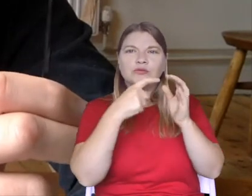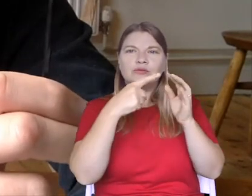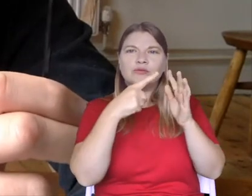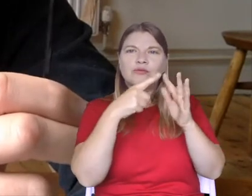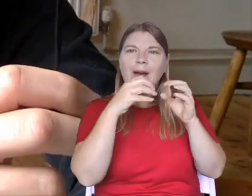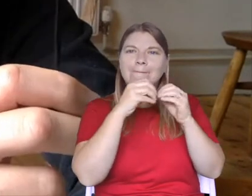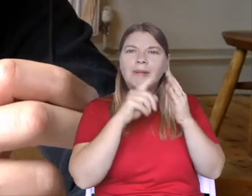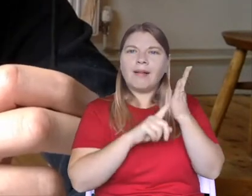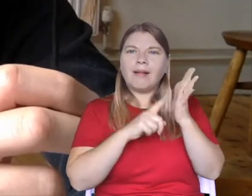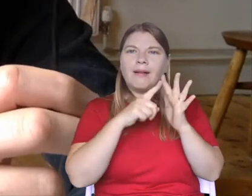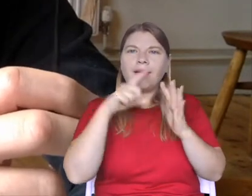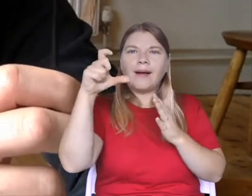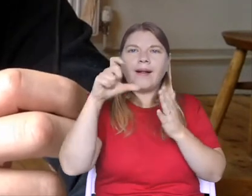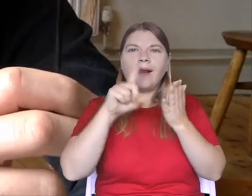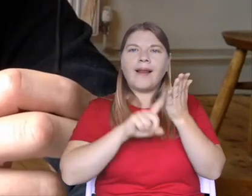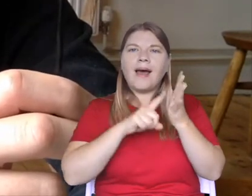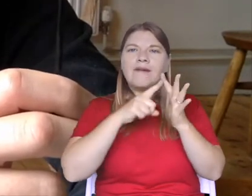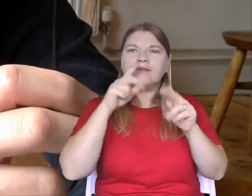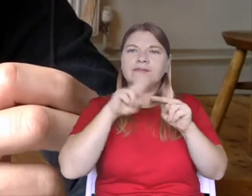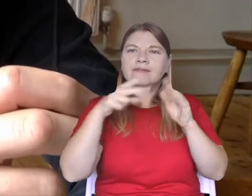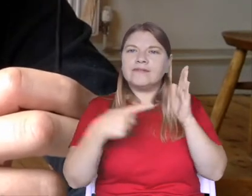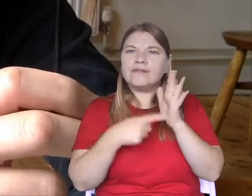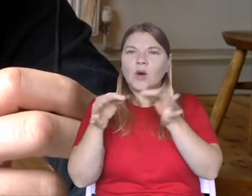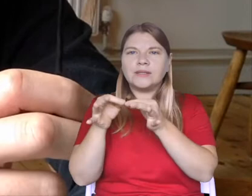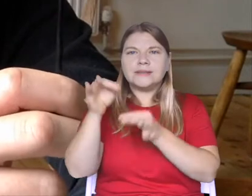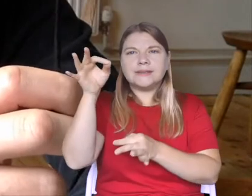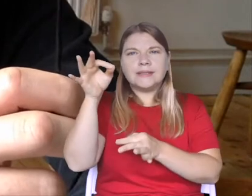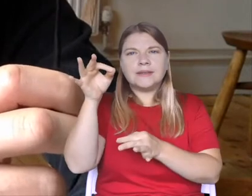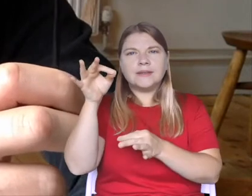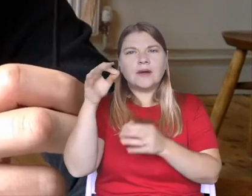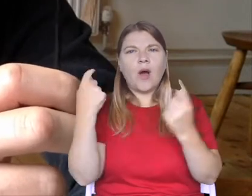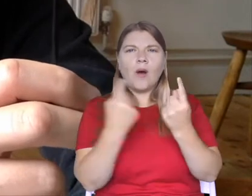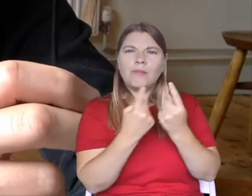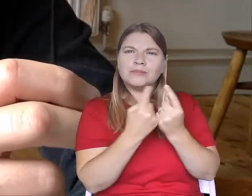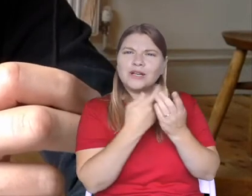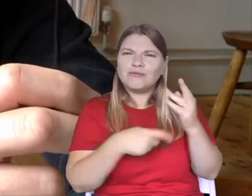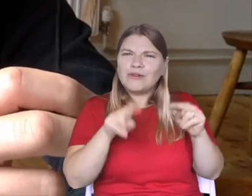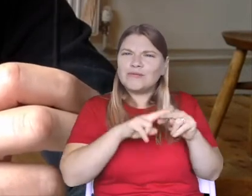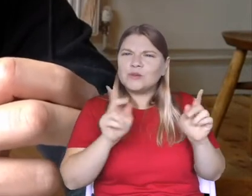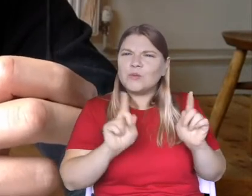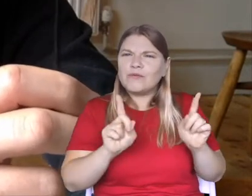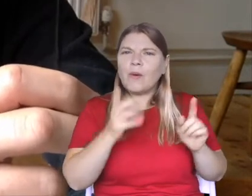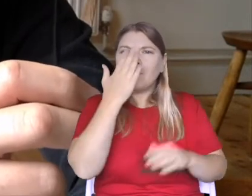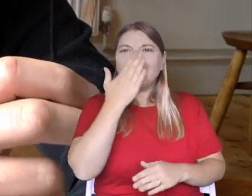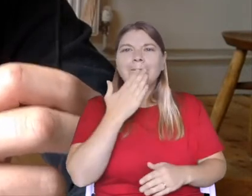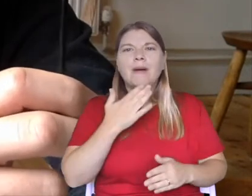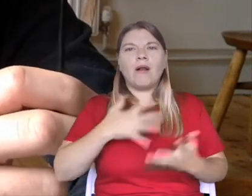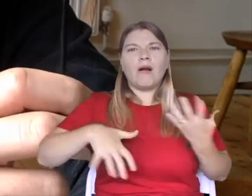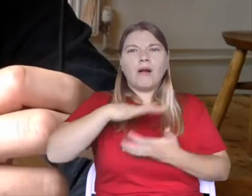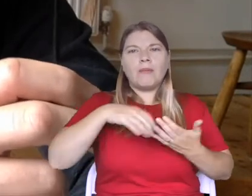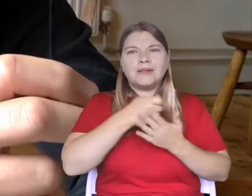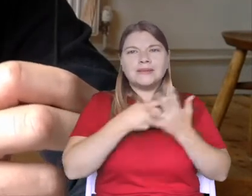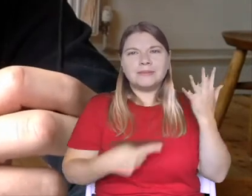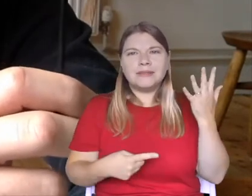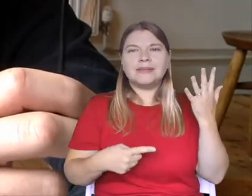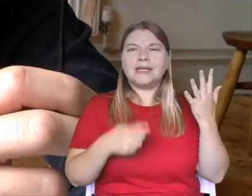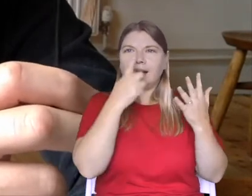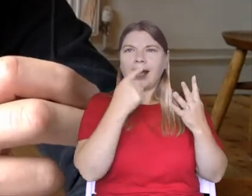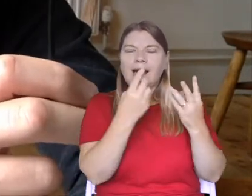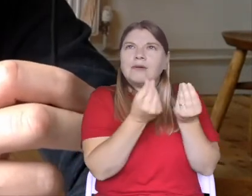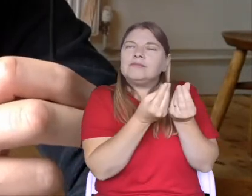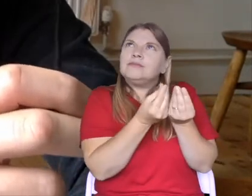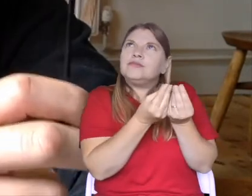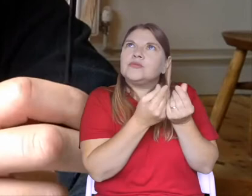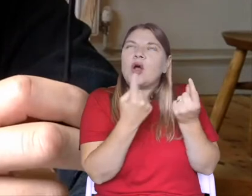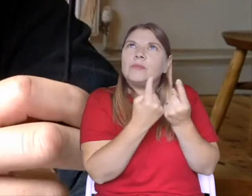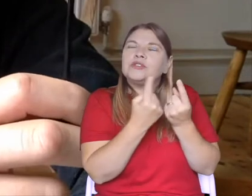stick. An object of reference can often be used by people with complex disabilities to signify a place, a name,